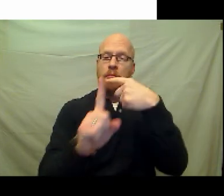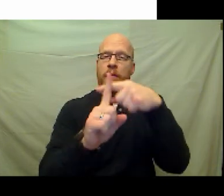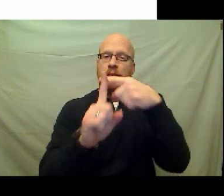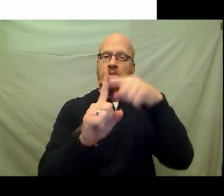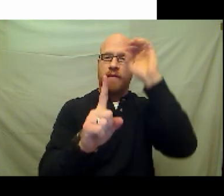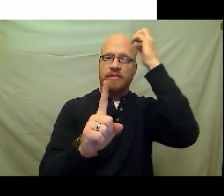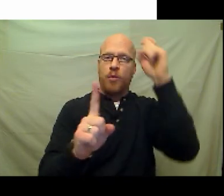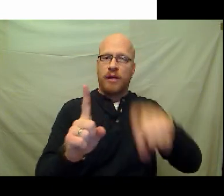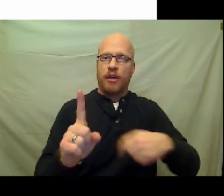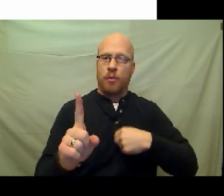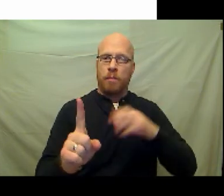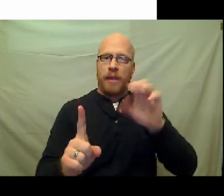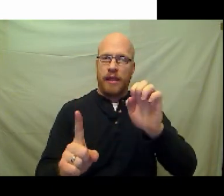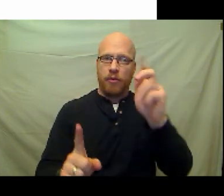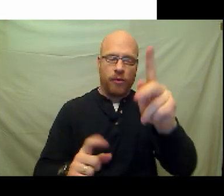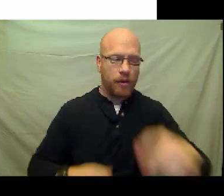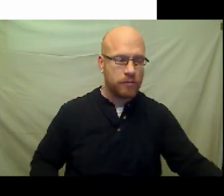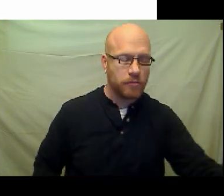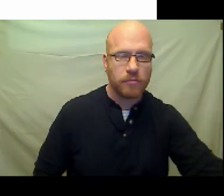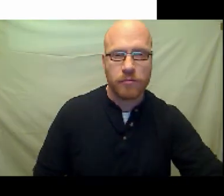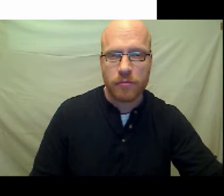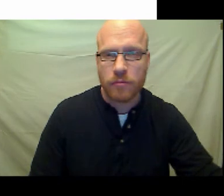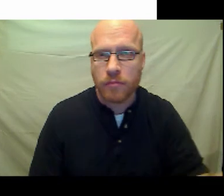We have to change them over to positive exponents.